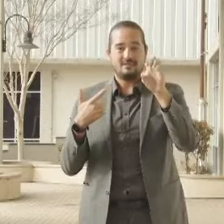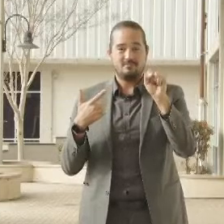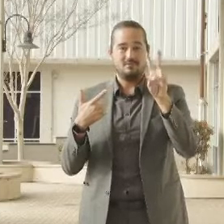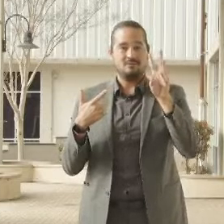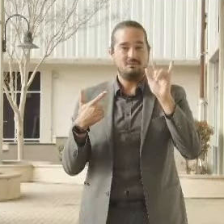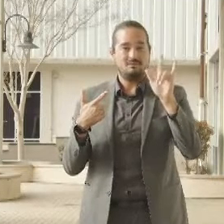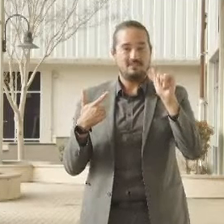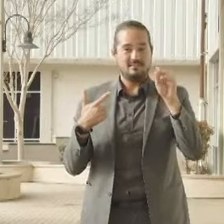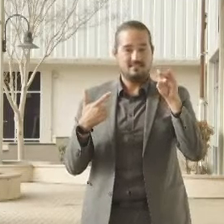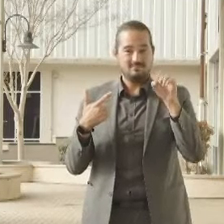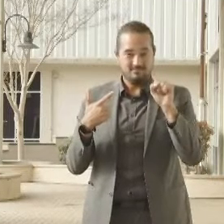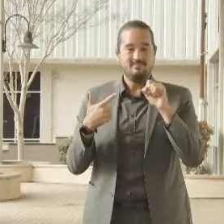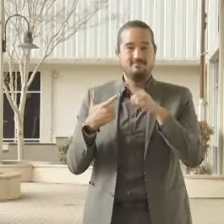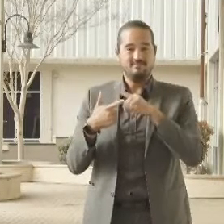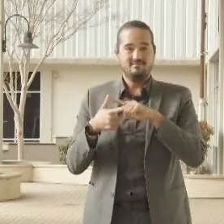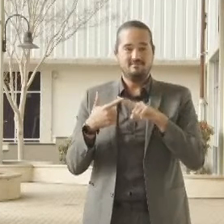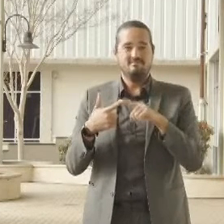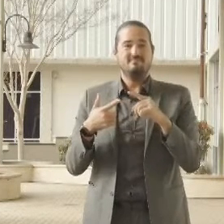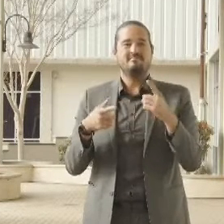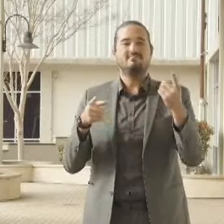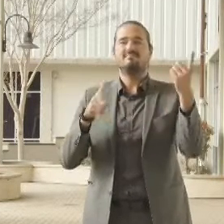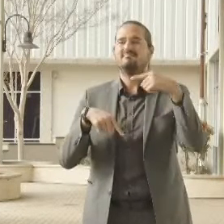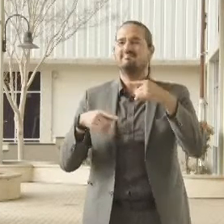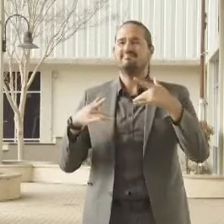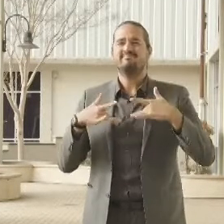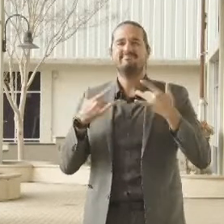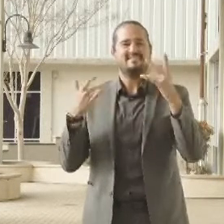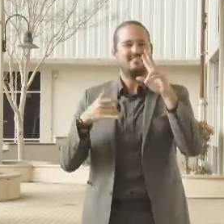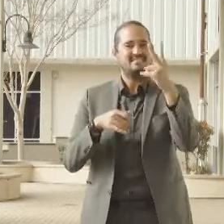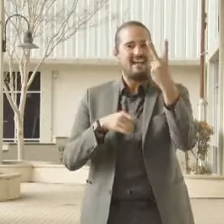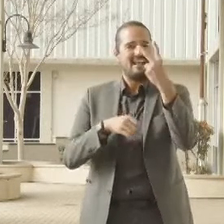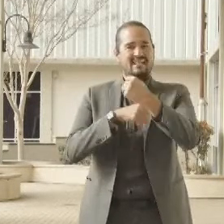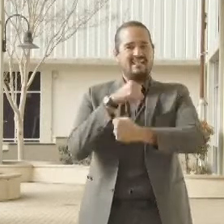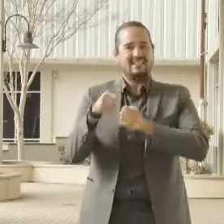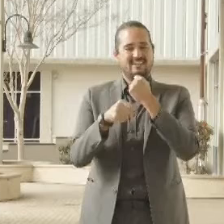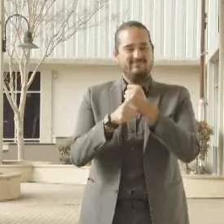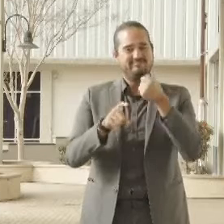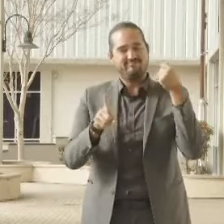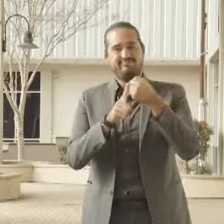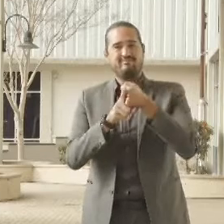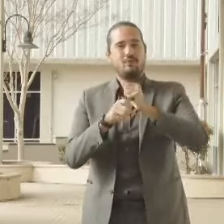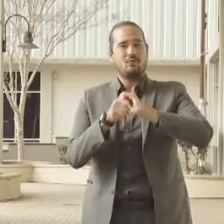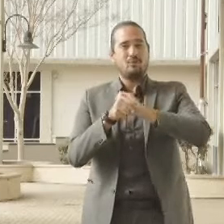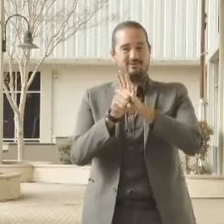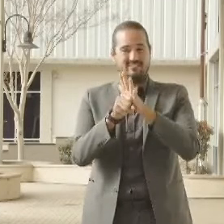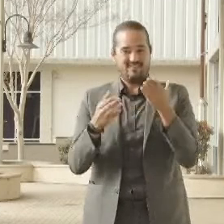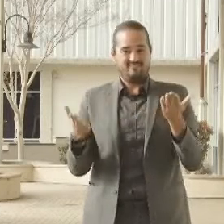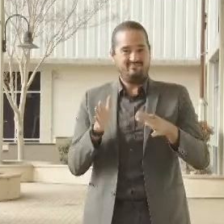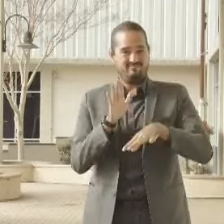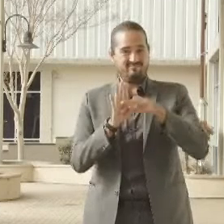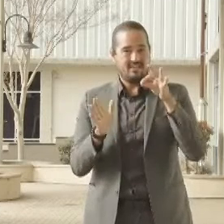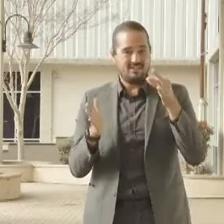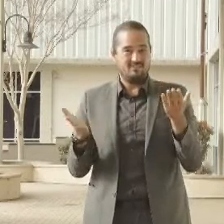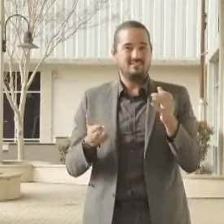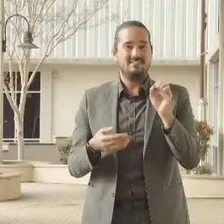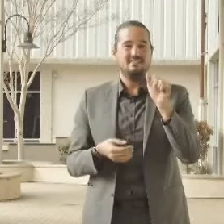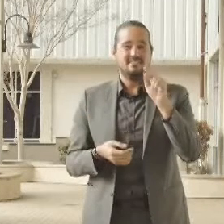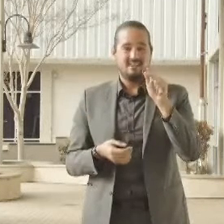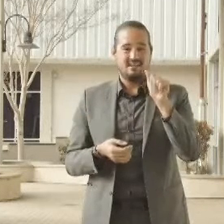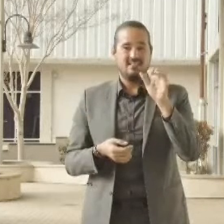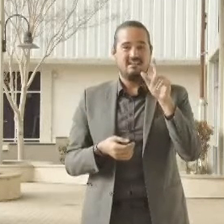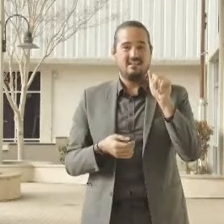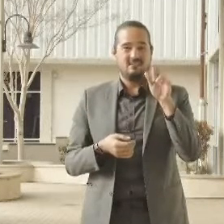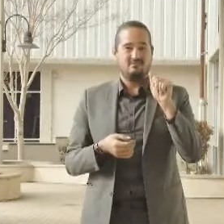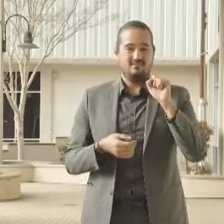just completed in the second anniversary of the first case of COVID-19 being found in the county, and James will address an update to the public health